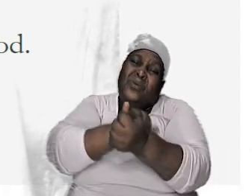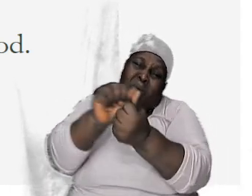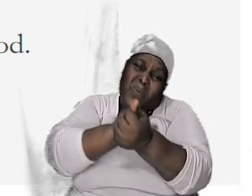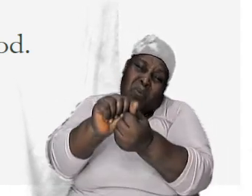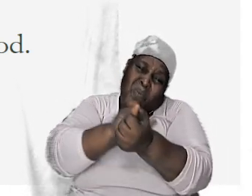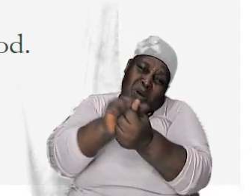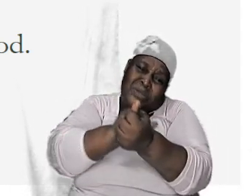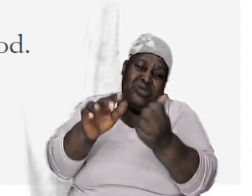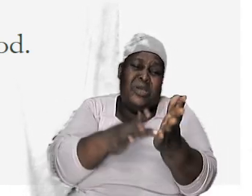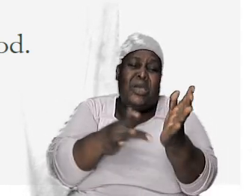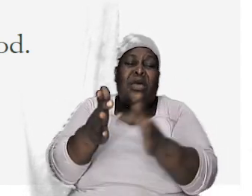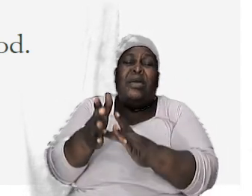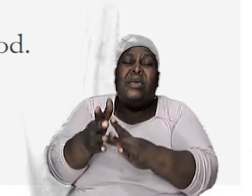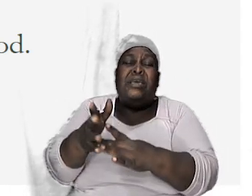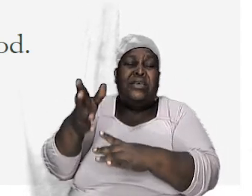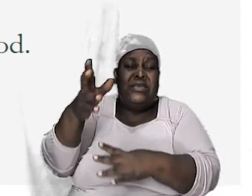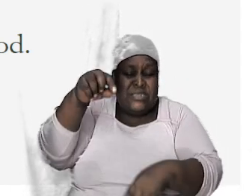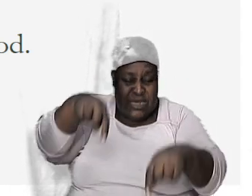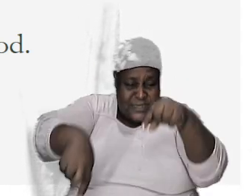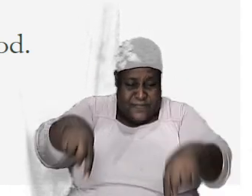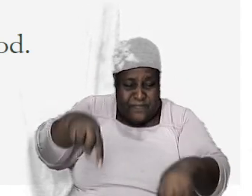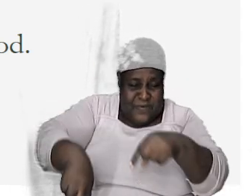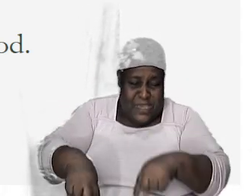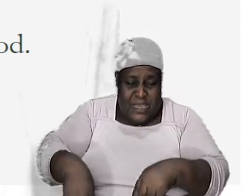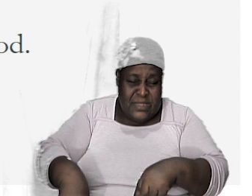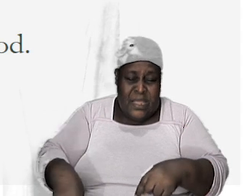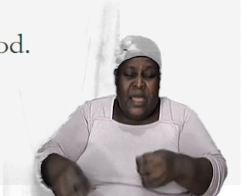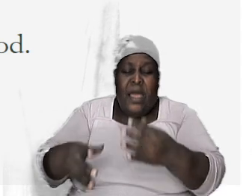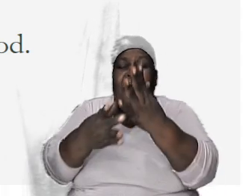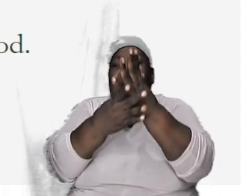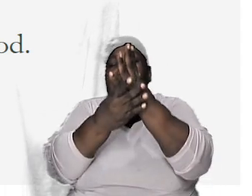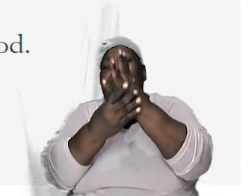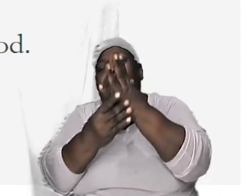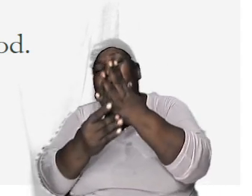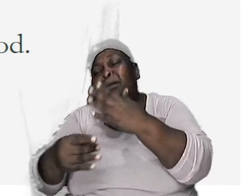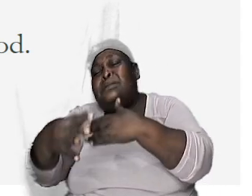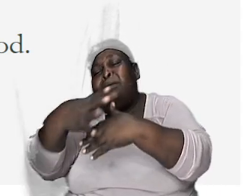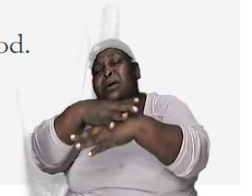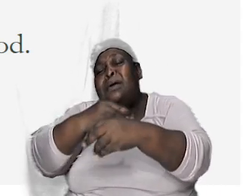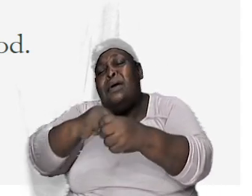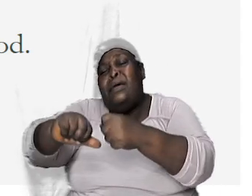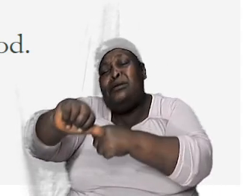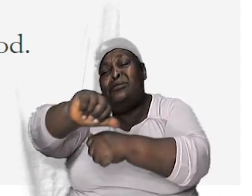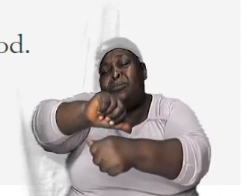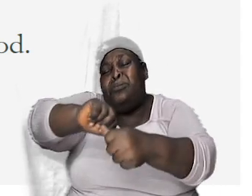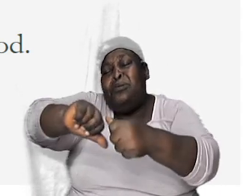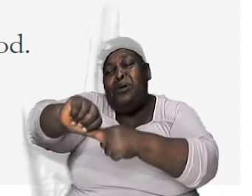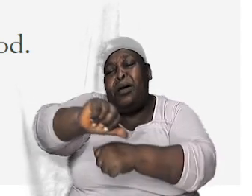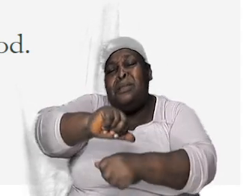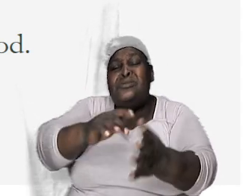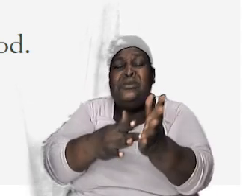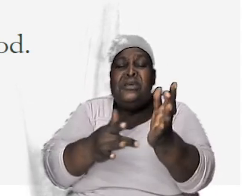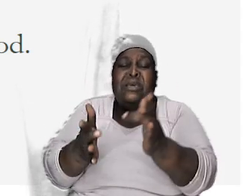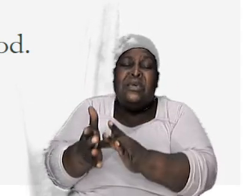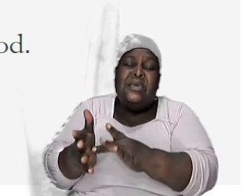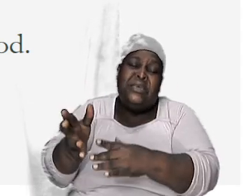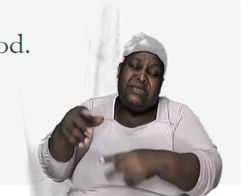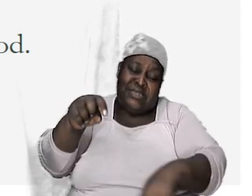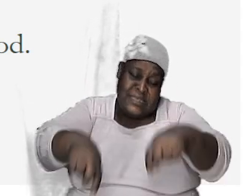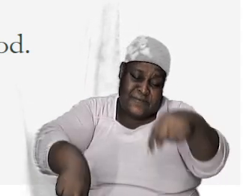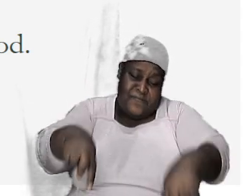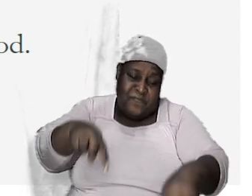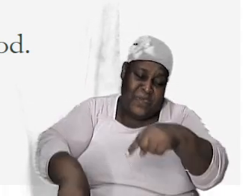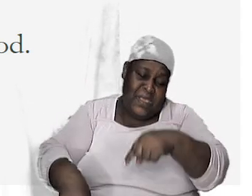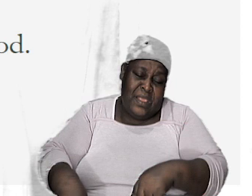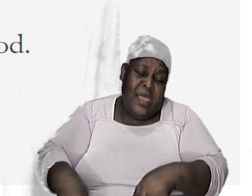feet. What she did? She anointed his feet. She poured her alabaster box. Amen. What she did? She used her hair to dry